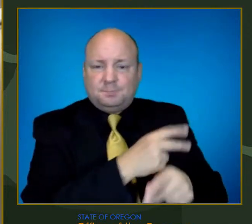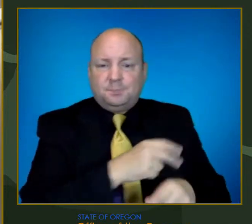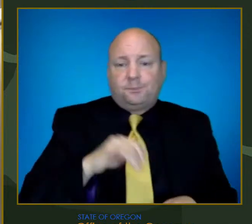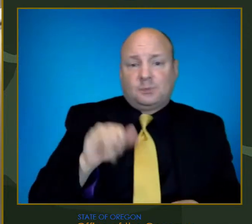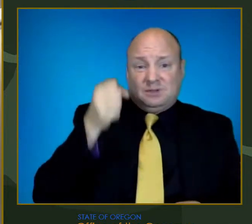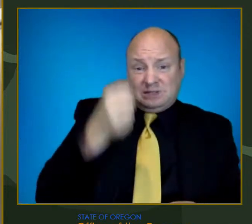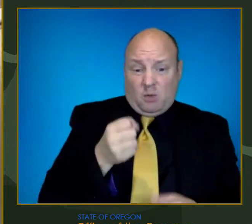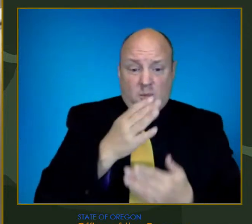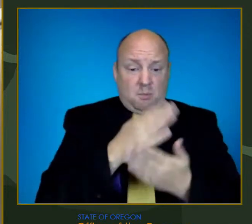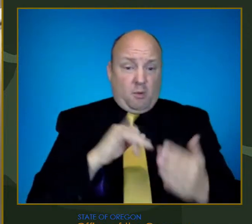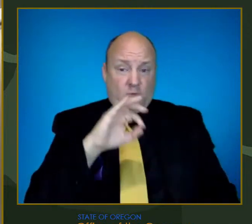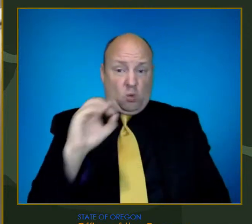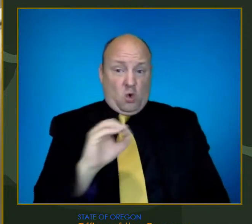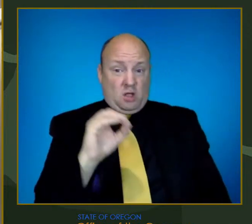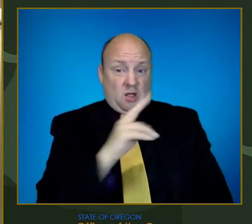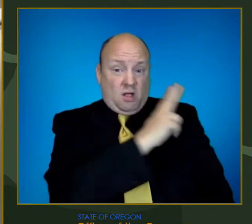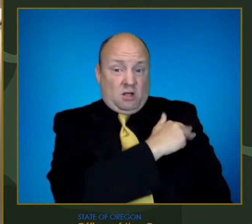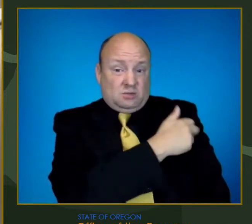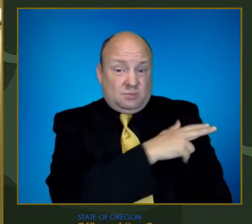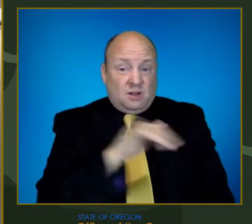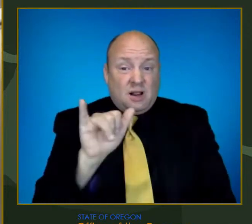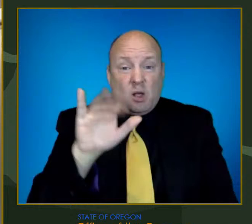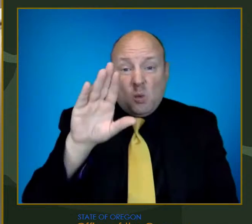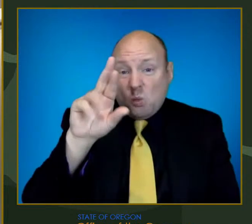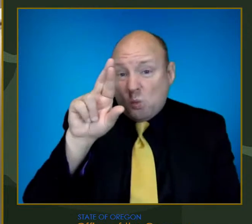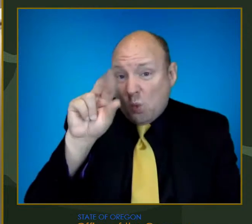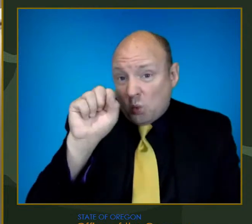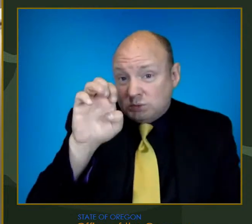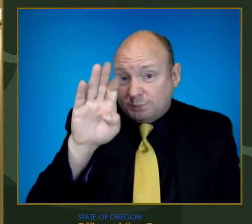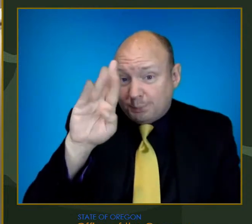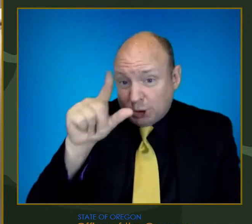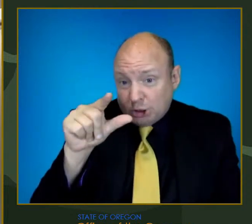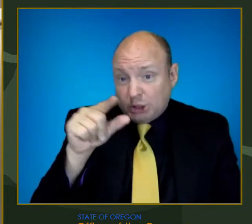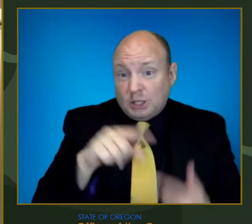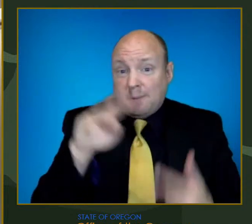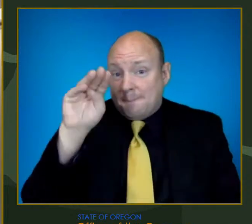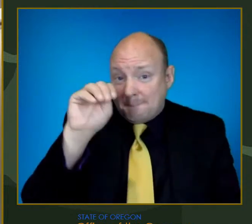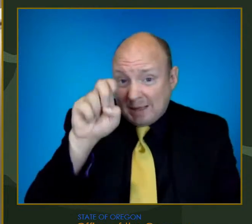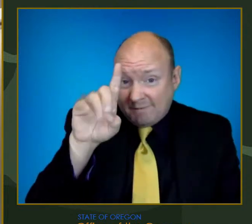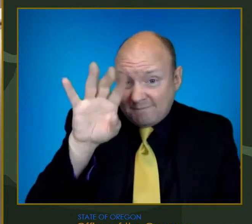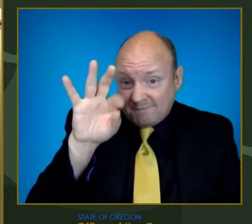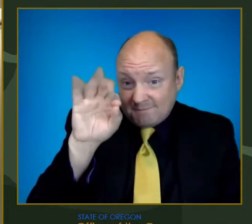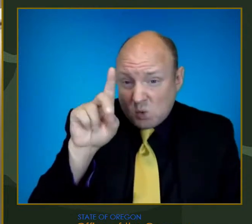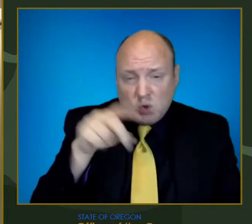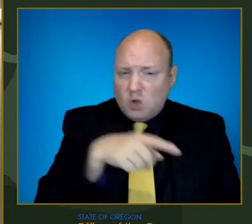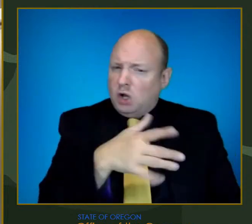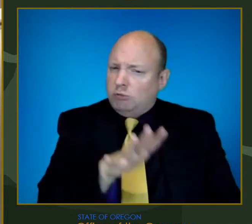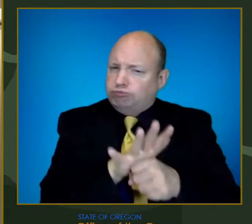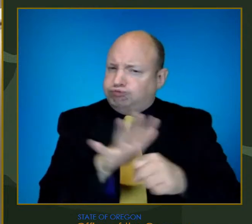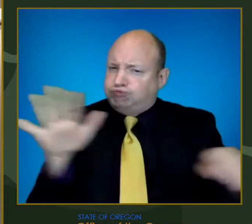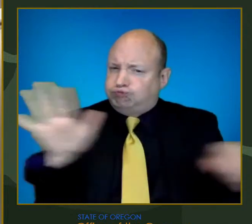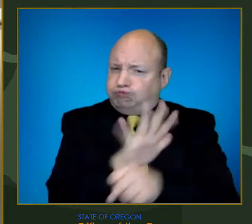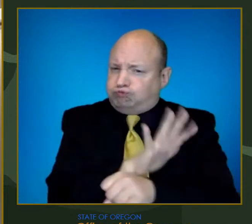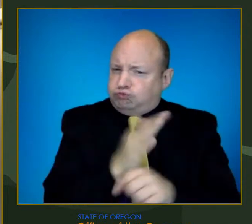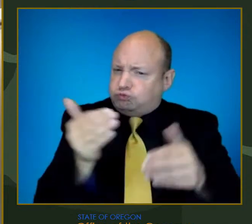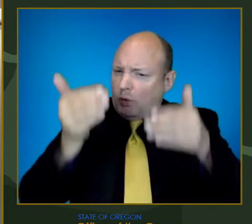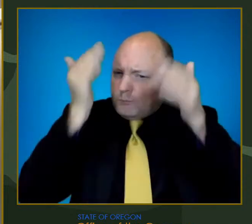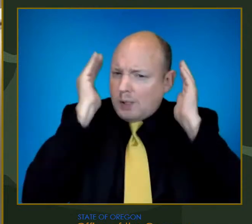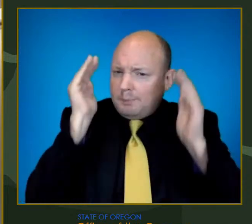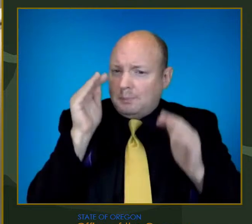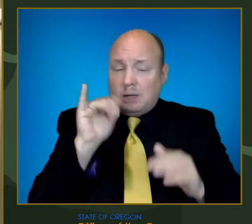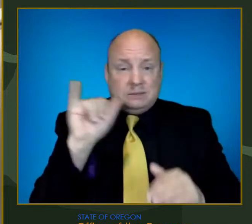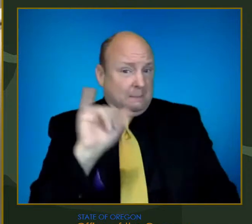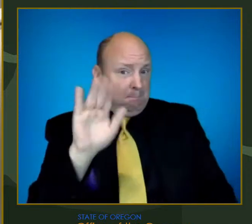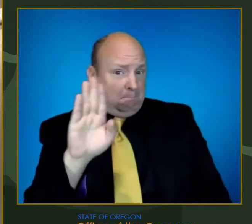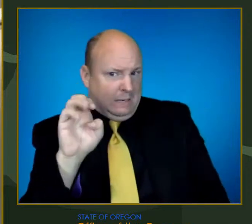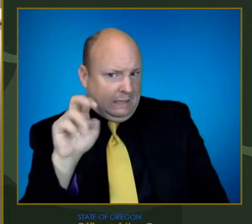Medford have seen incredible surges. We're not far behind them here in Central Oregon, as well as other parts of the state, including Portland, that have